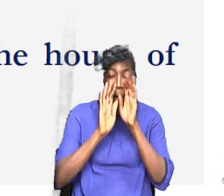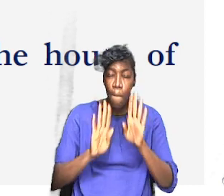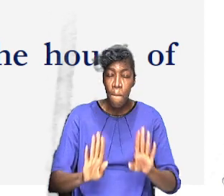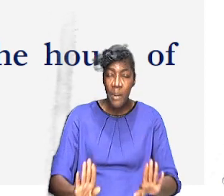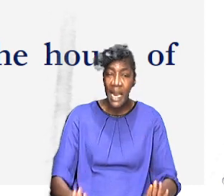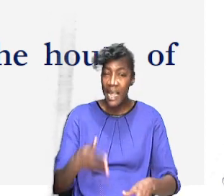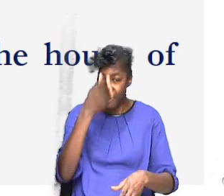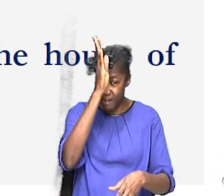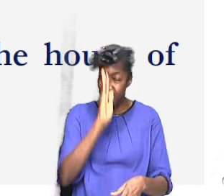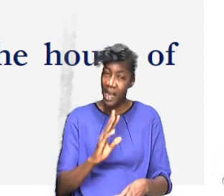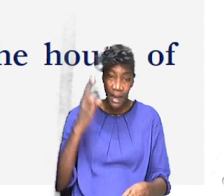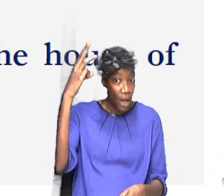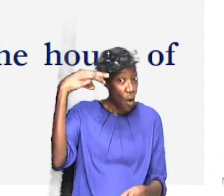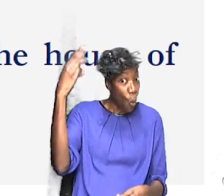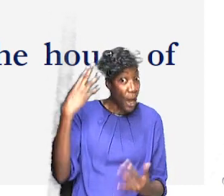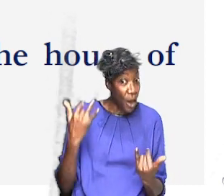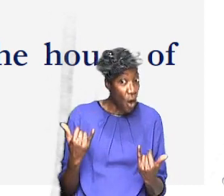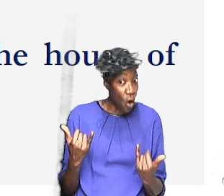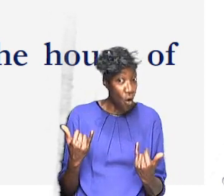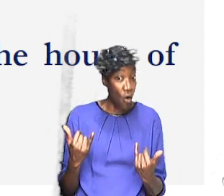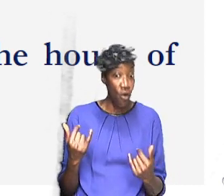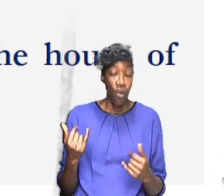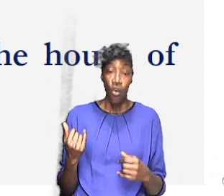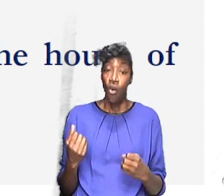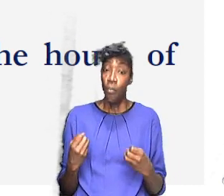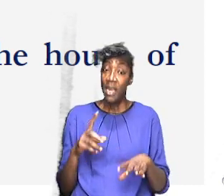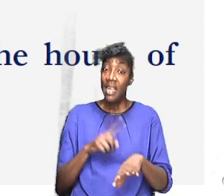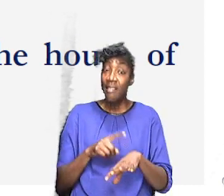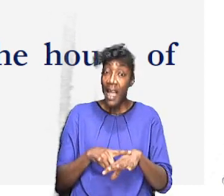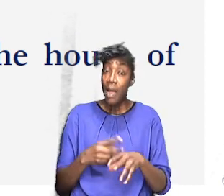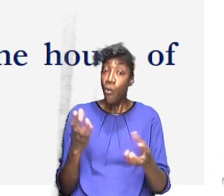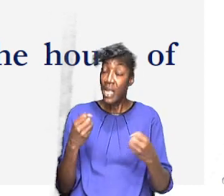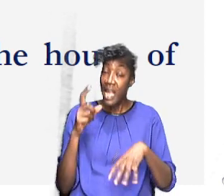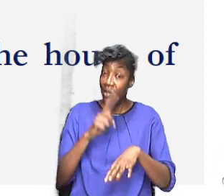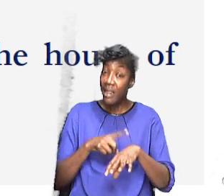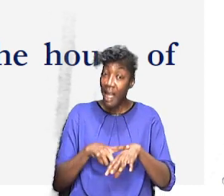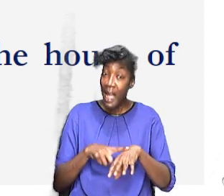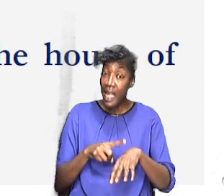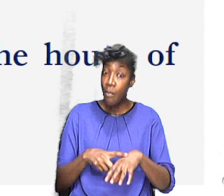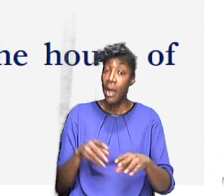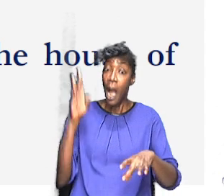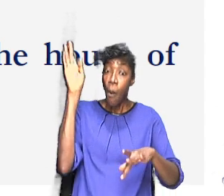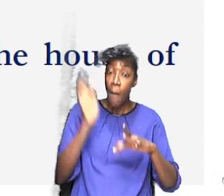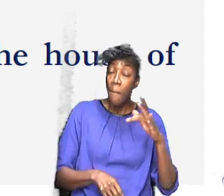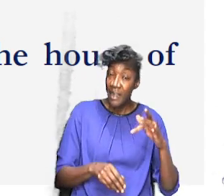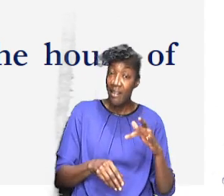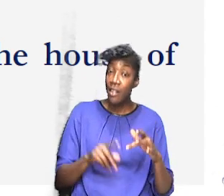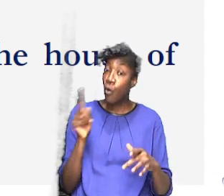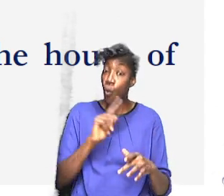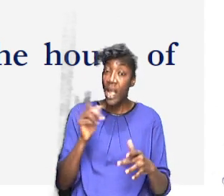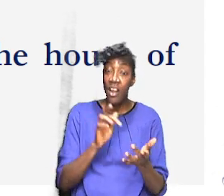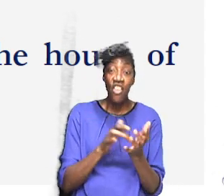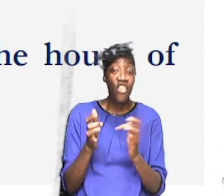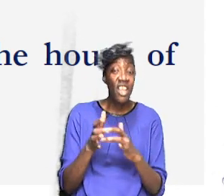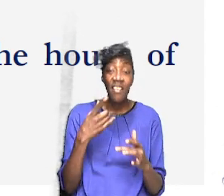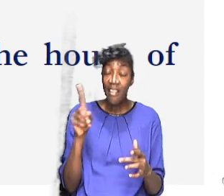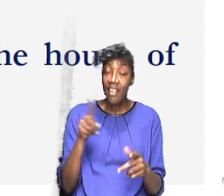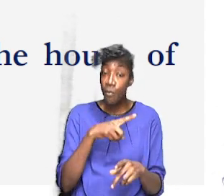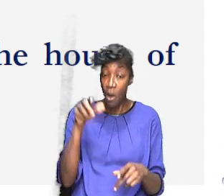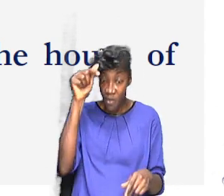I wonder how many times we get an opportunity and we miss it, amen. We are in the house of God, we are where Jesus is, but this